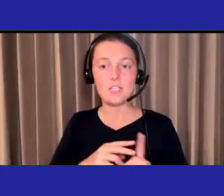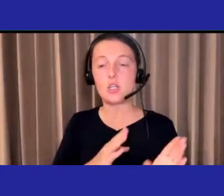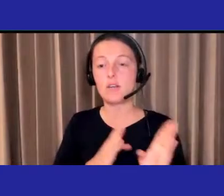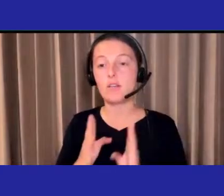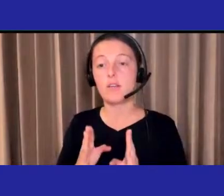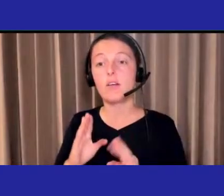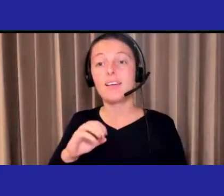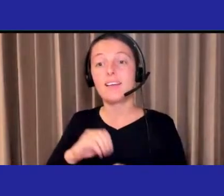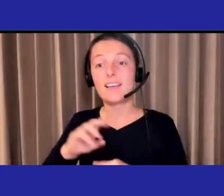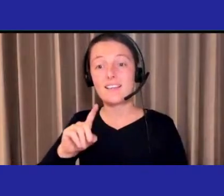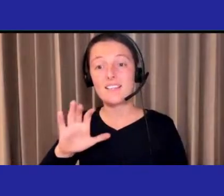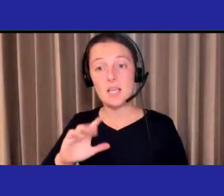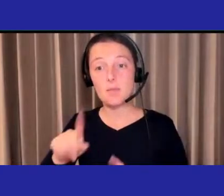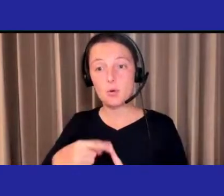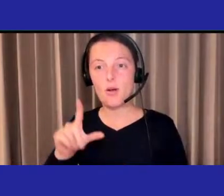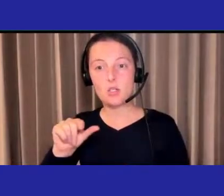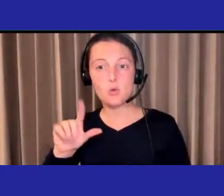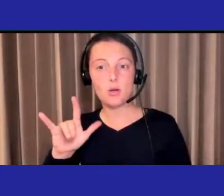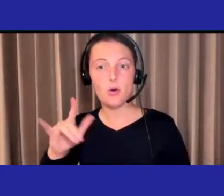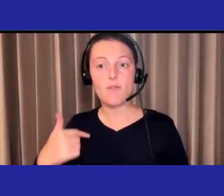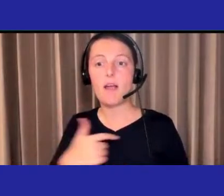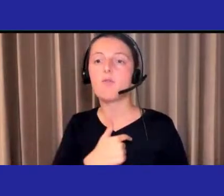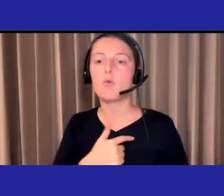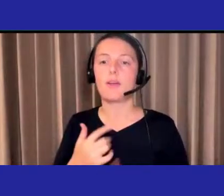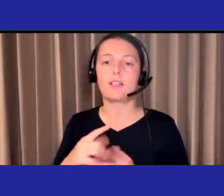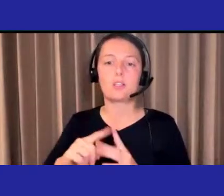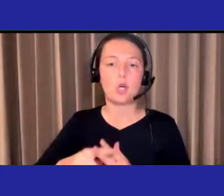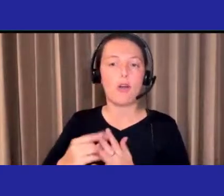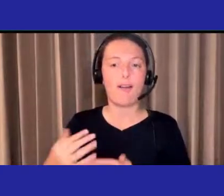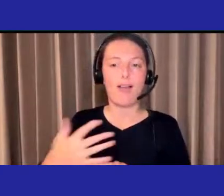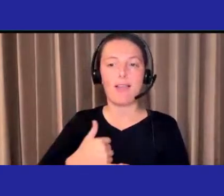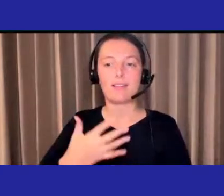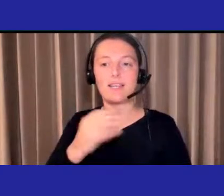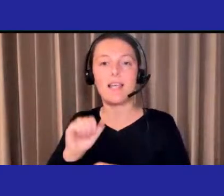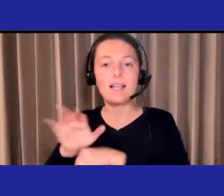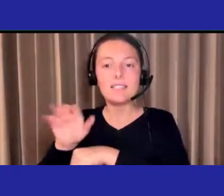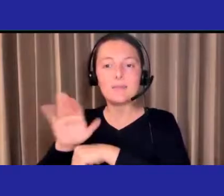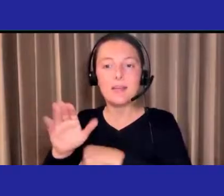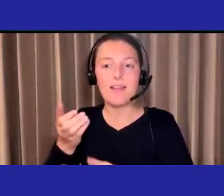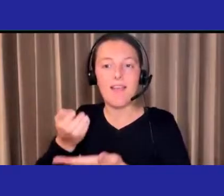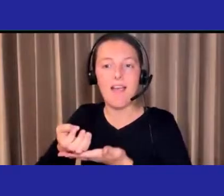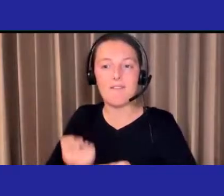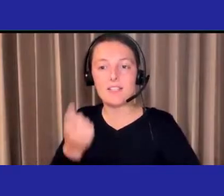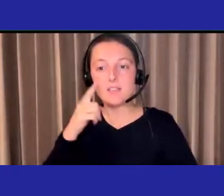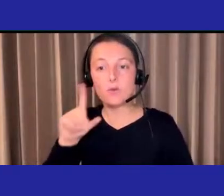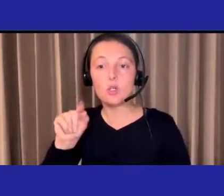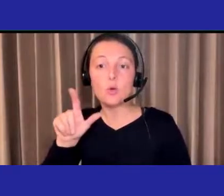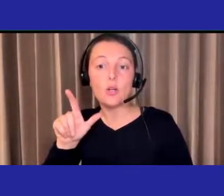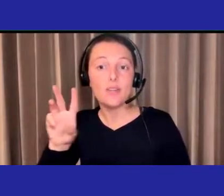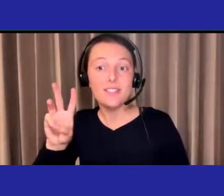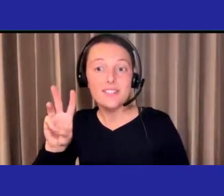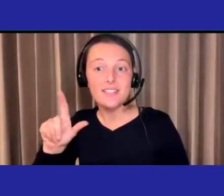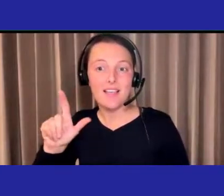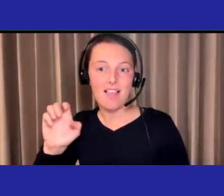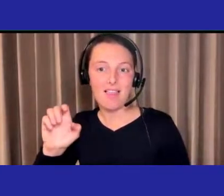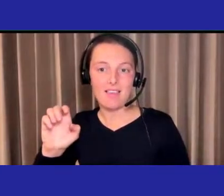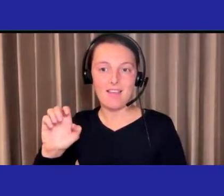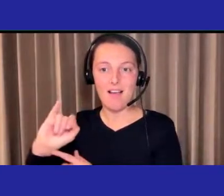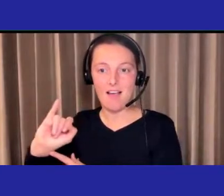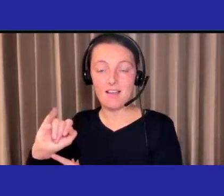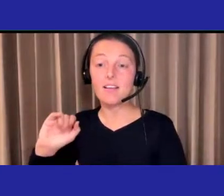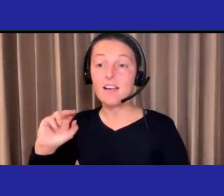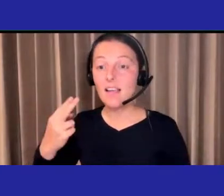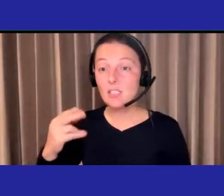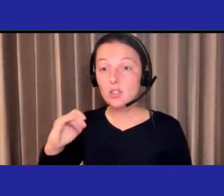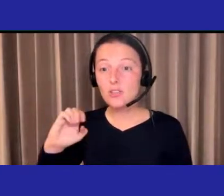2025, we started collecting and submitting evidence for the 2026 LEI, HEI, which is for all the